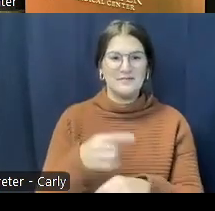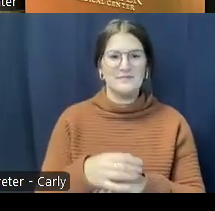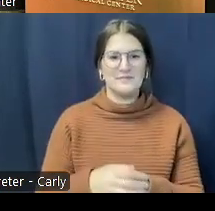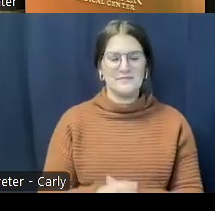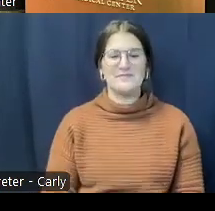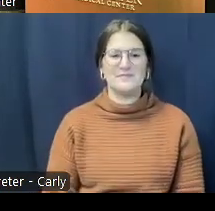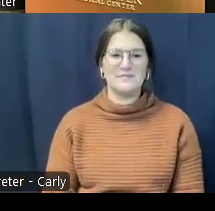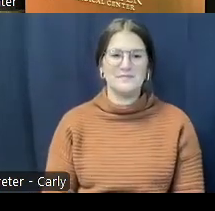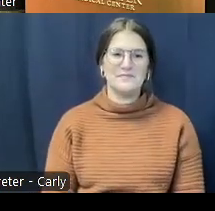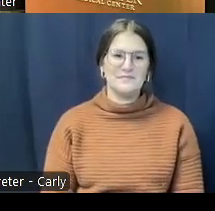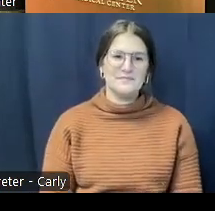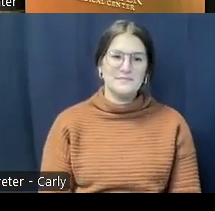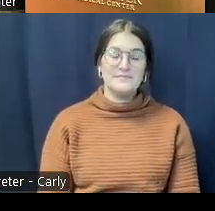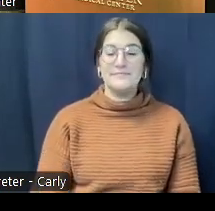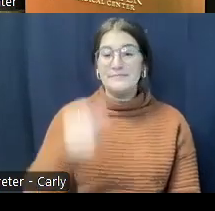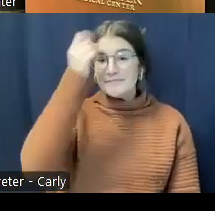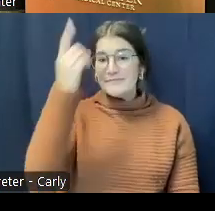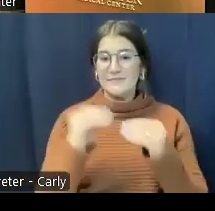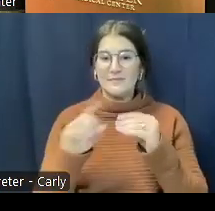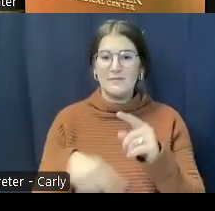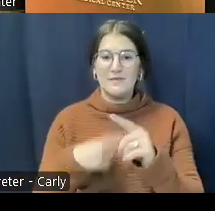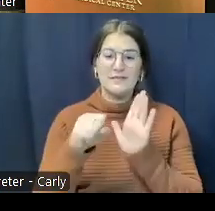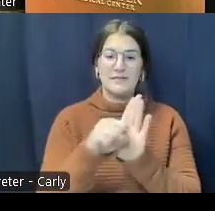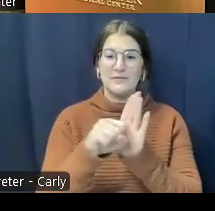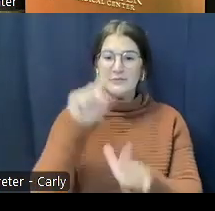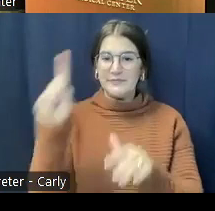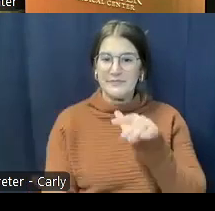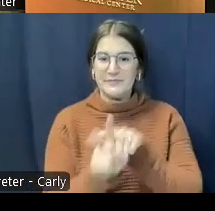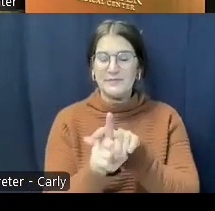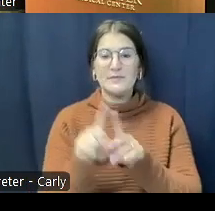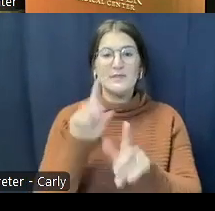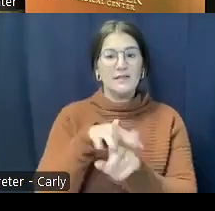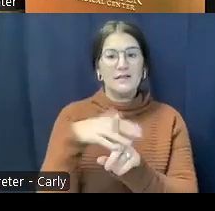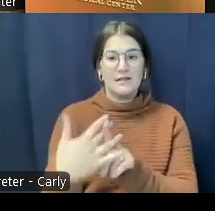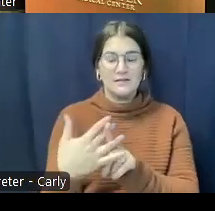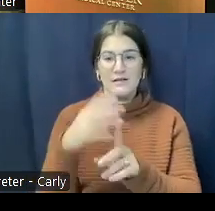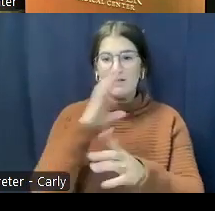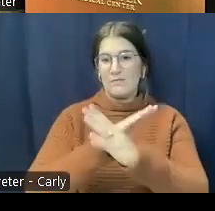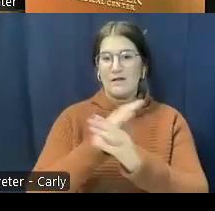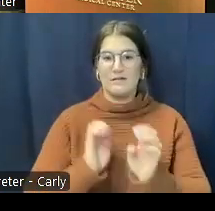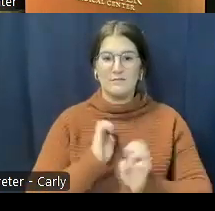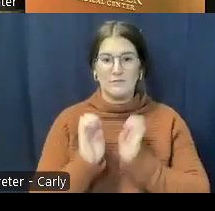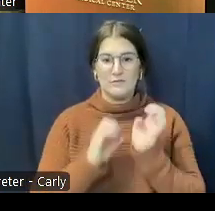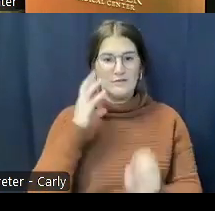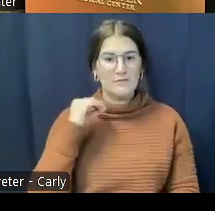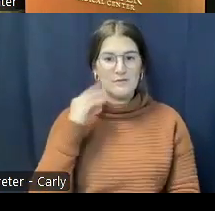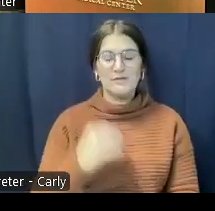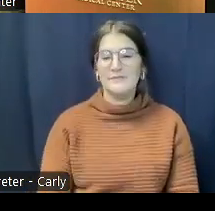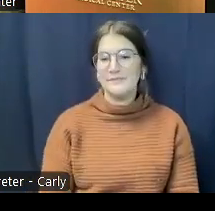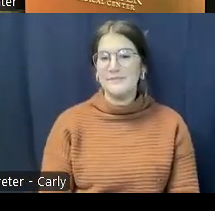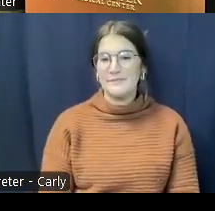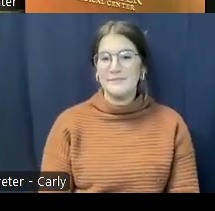to understand more about how symptoms arise in the context of blocked emotional experience, and